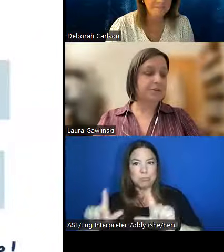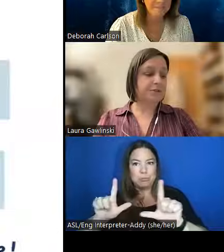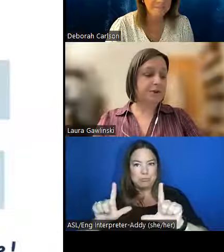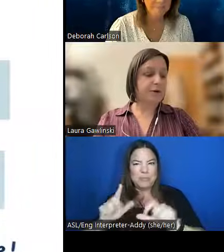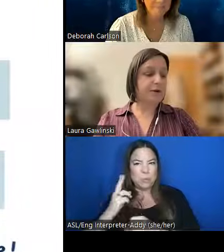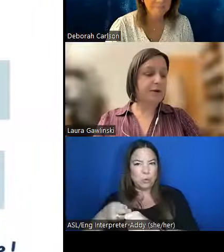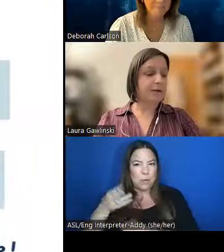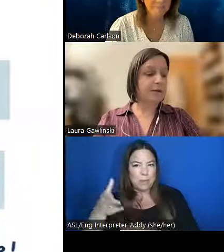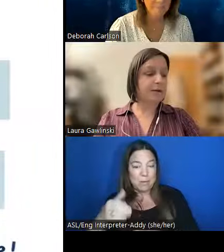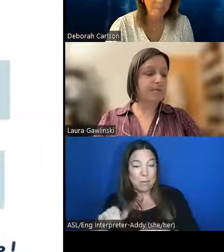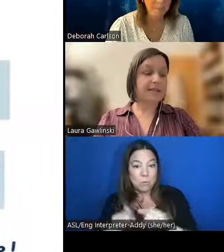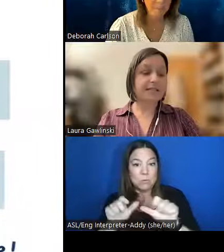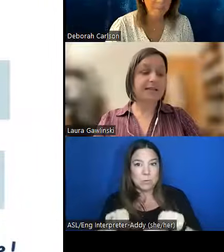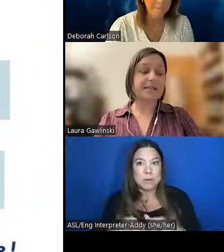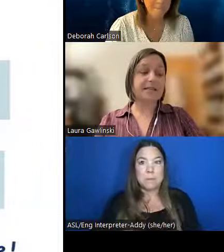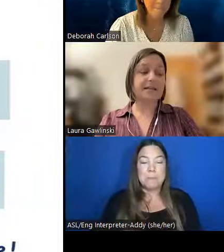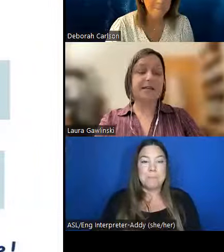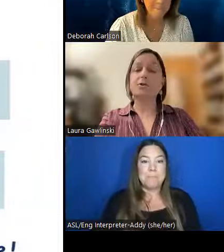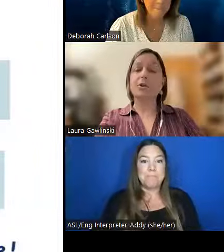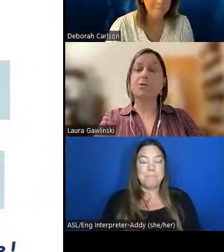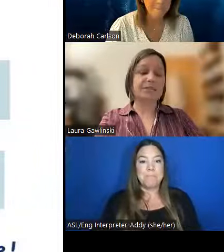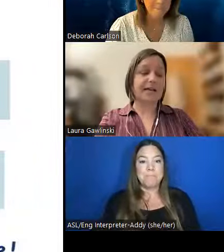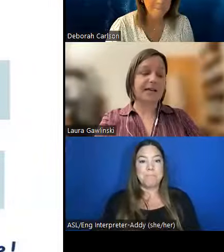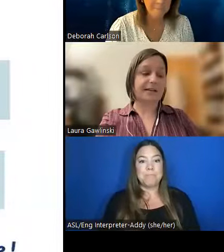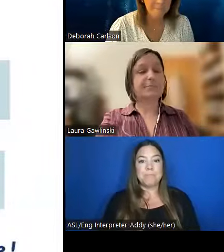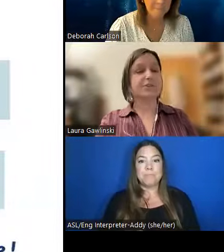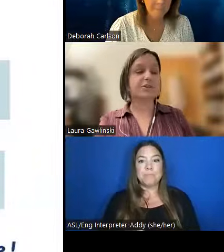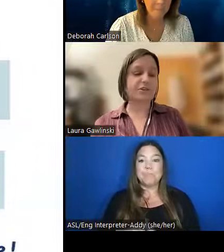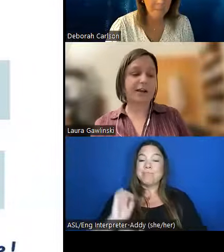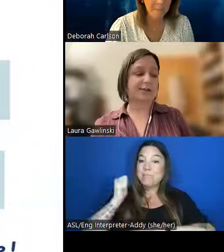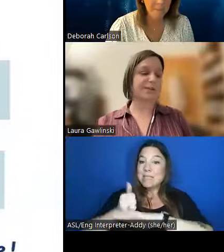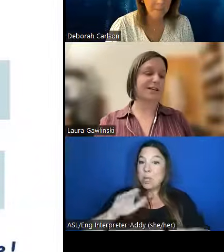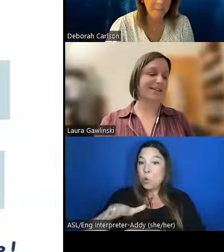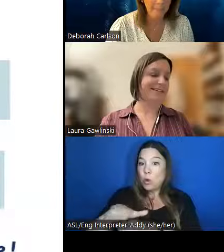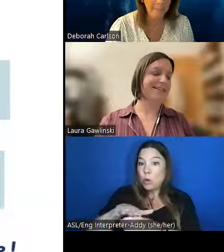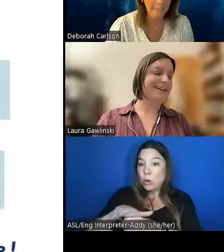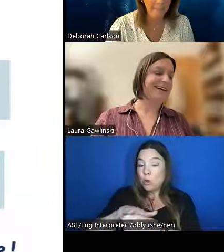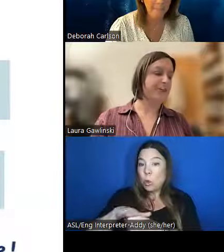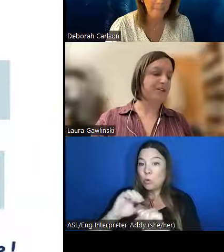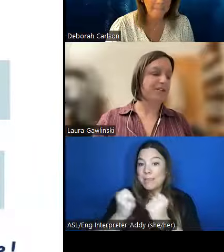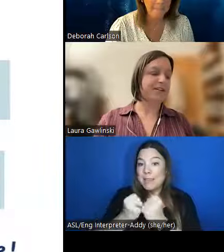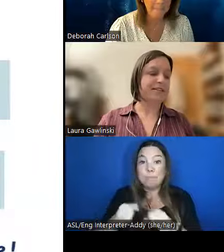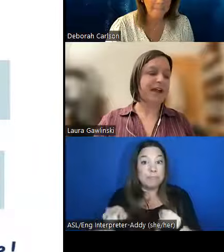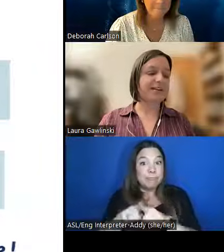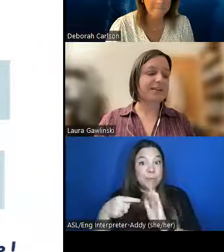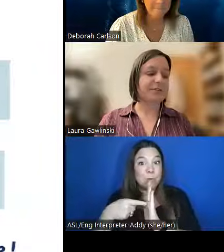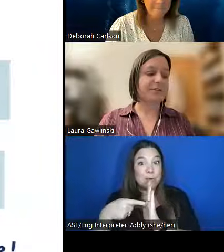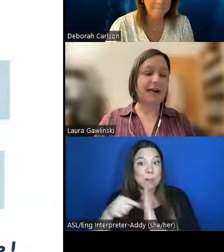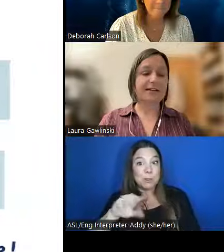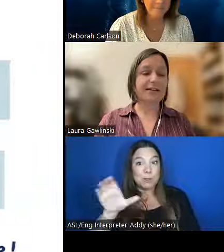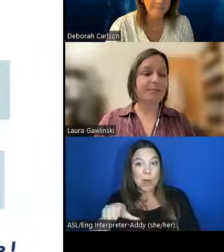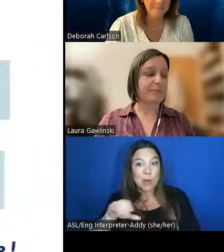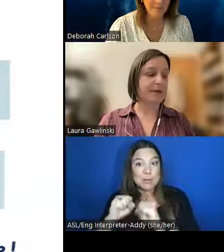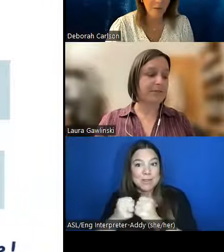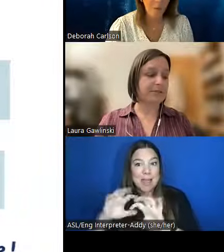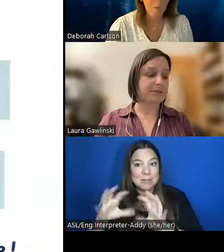When you do so, take a second to designate your local society, such as the Chicago Society, and be sure to take advantage of the